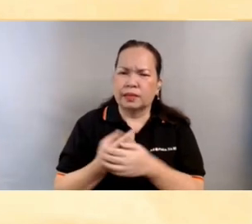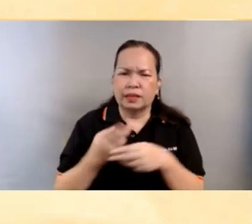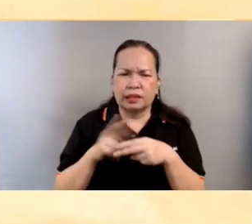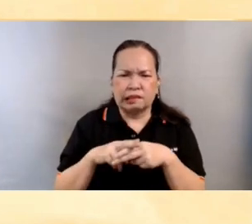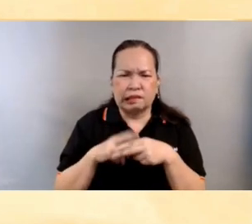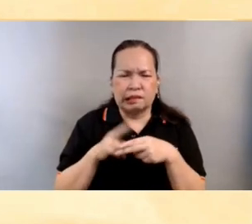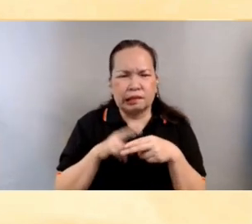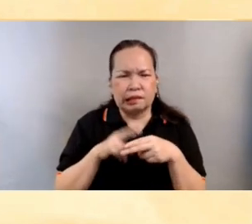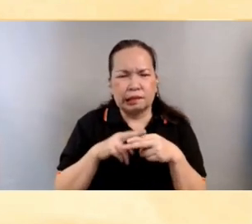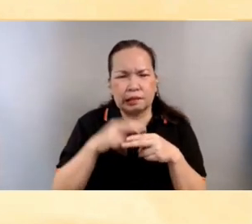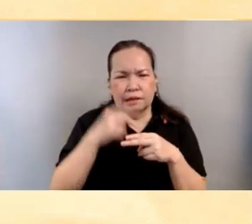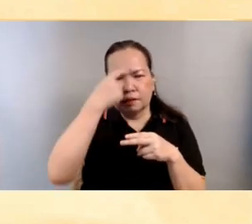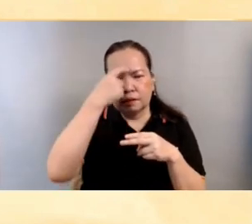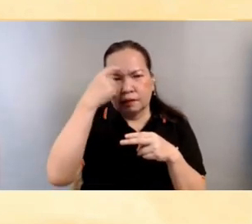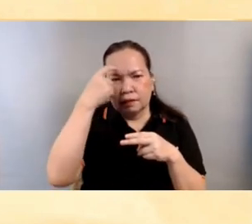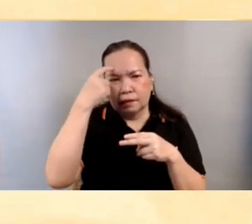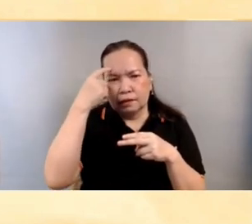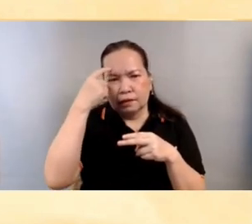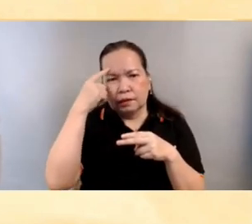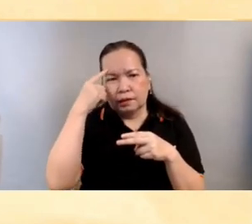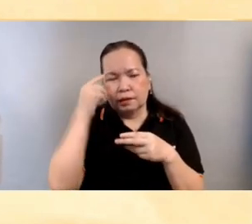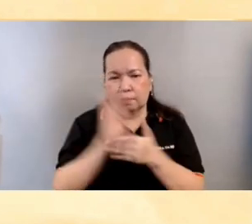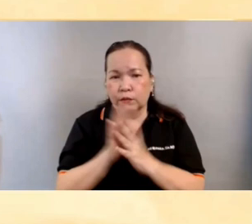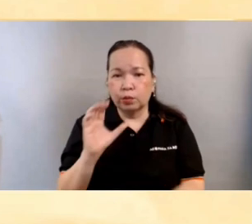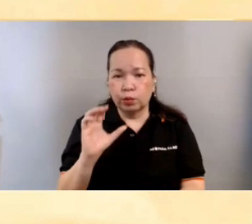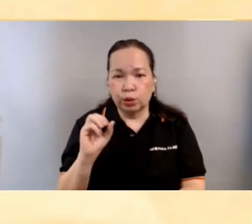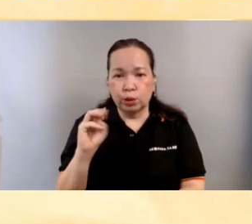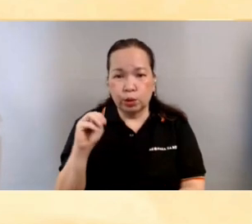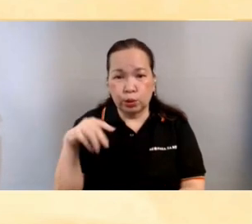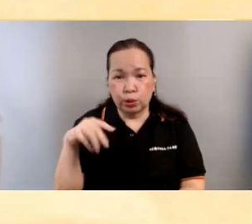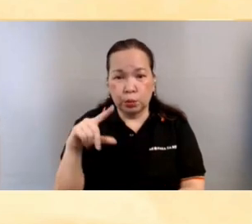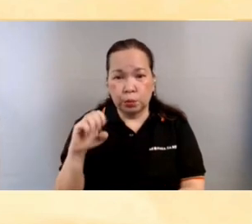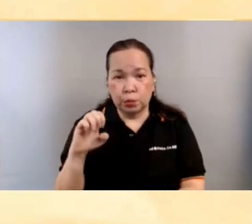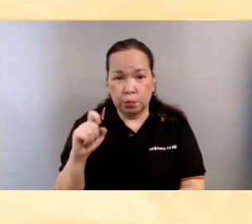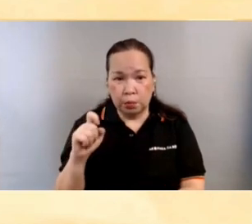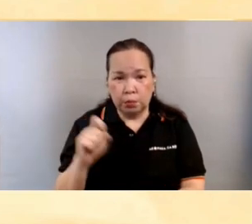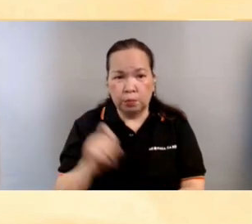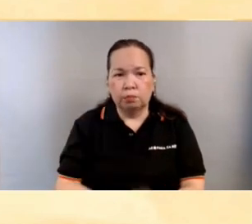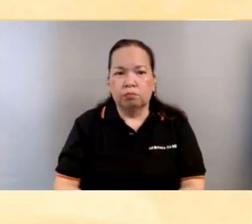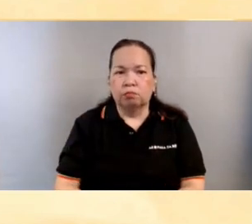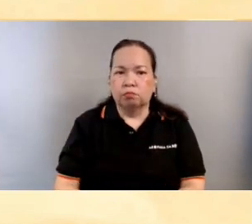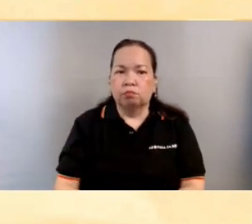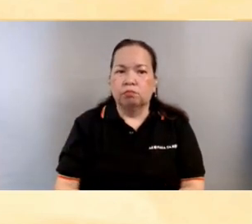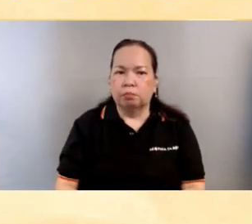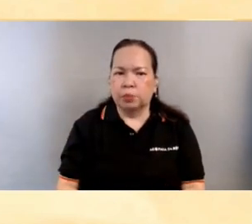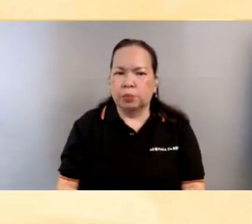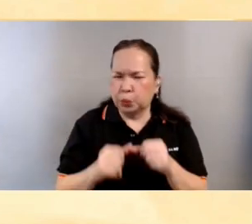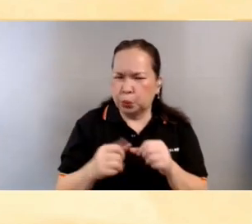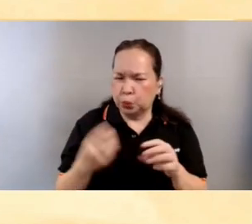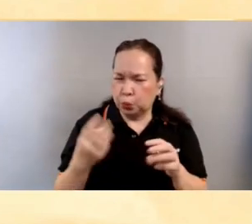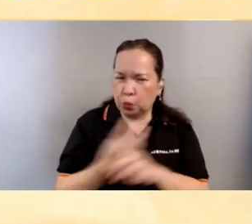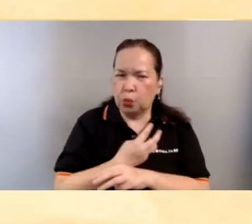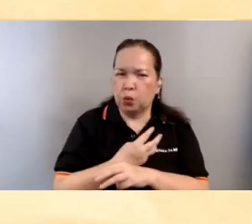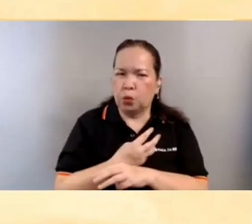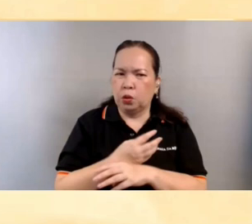and long-term effects. That is complex trauma. Severe and pervasive. Neglect, profound